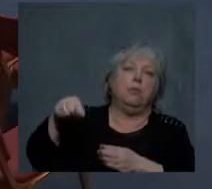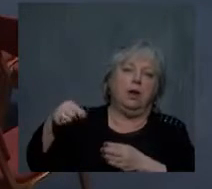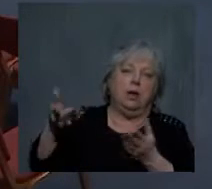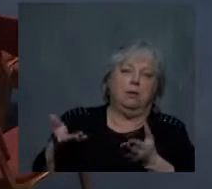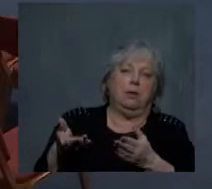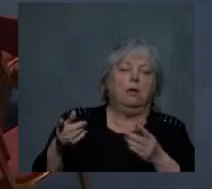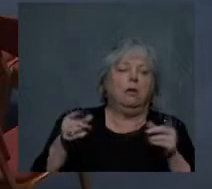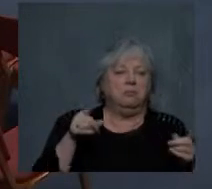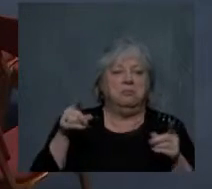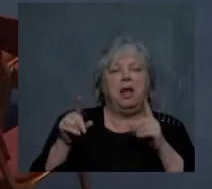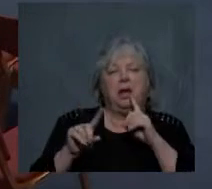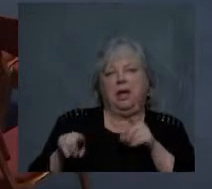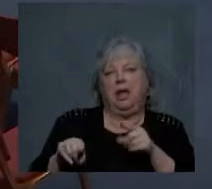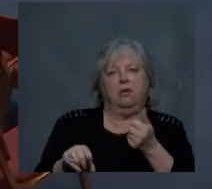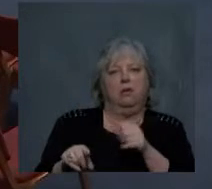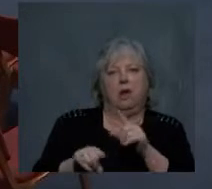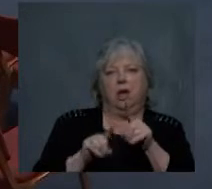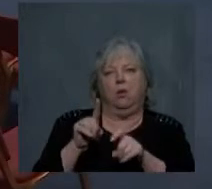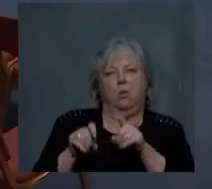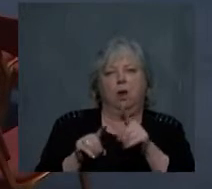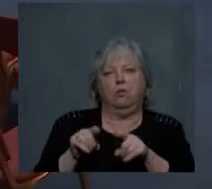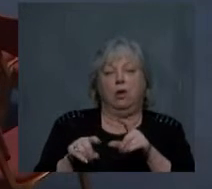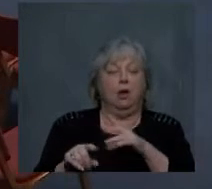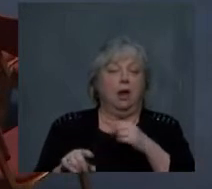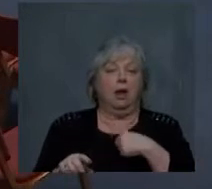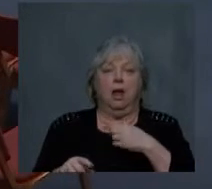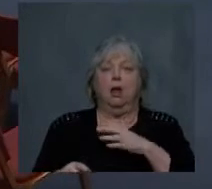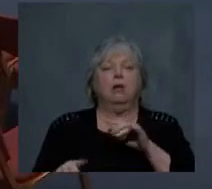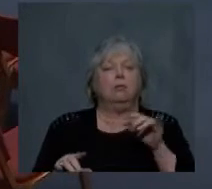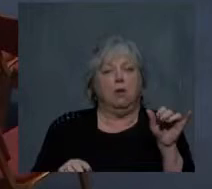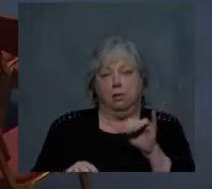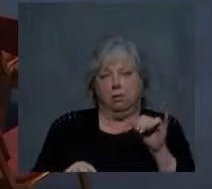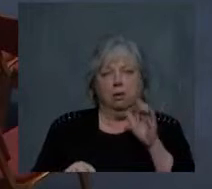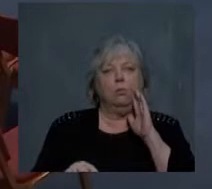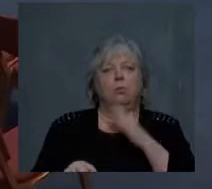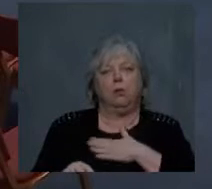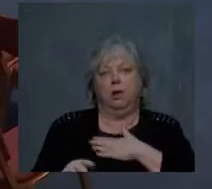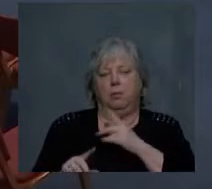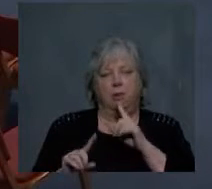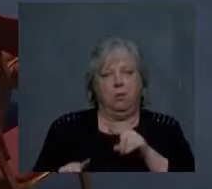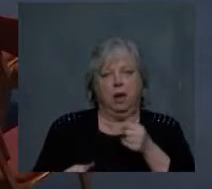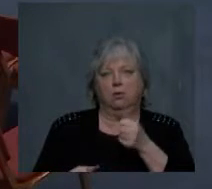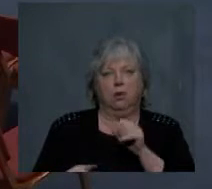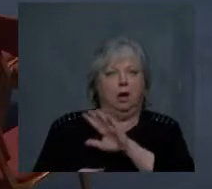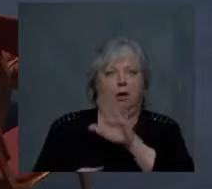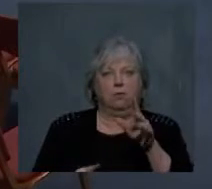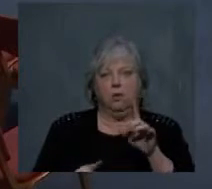any questions if you have particular questions, and I'll be happy to answer any questions.